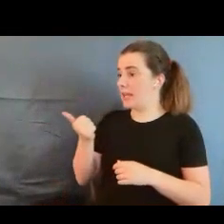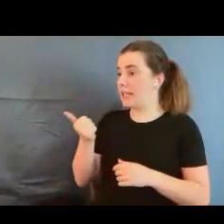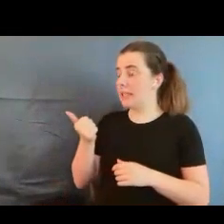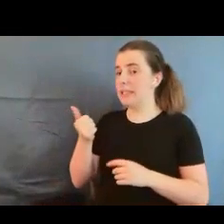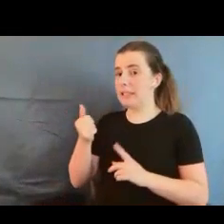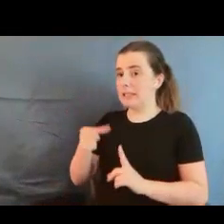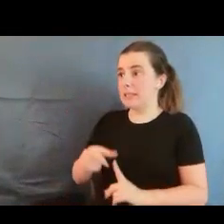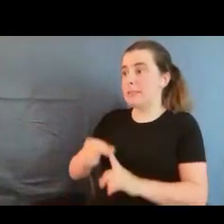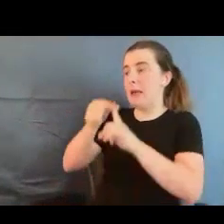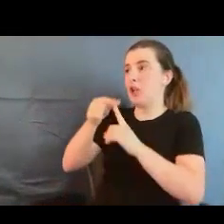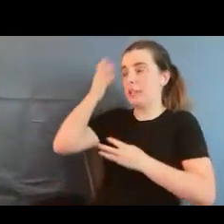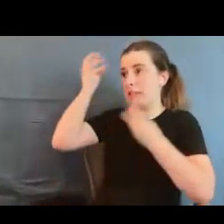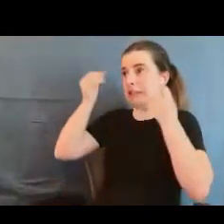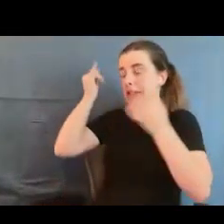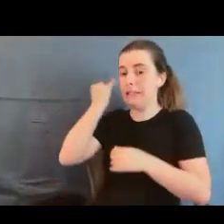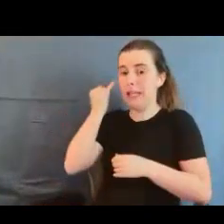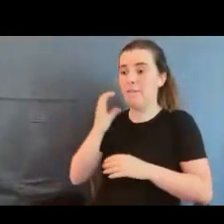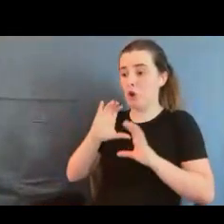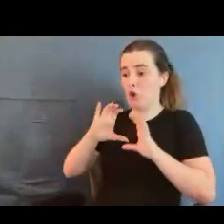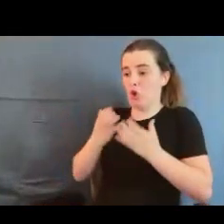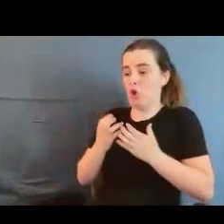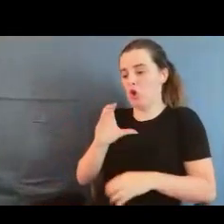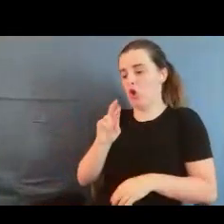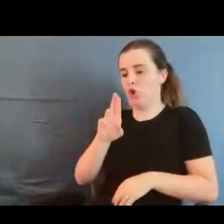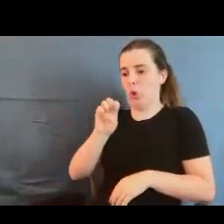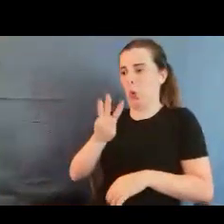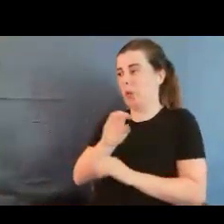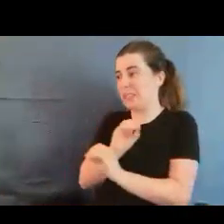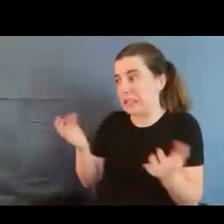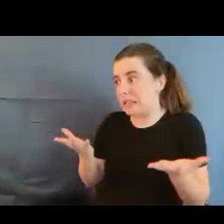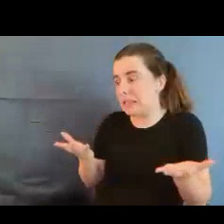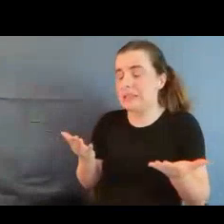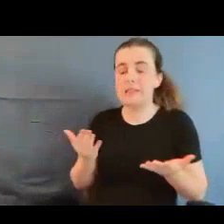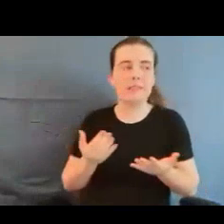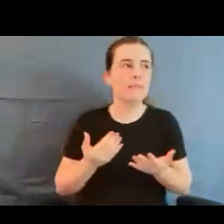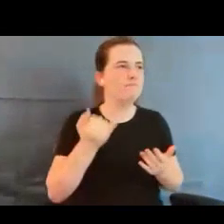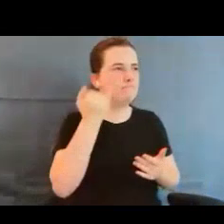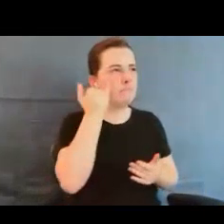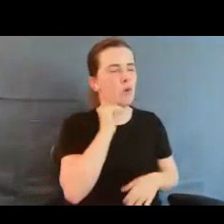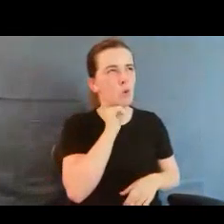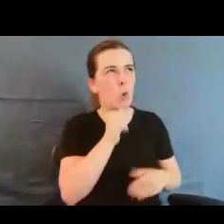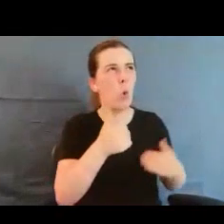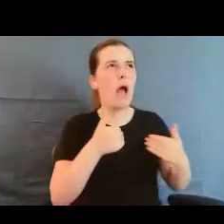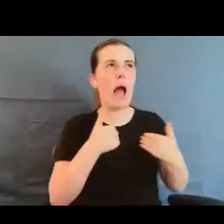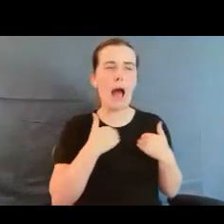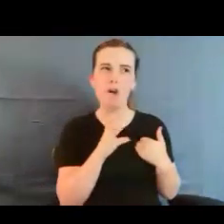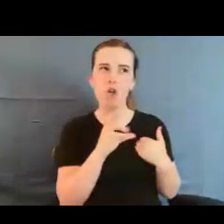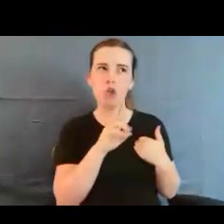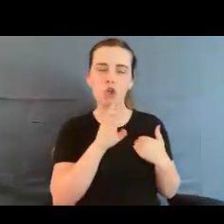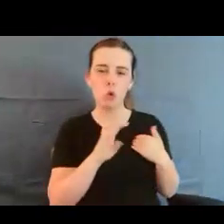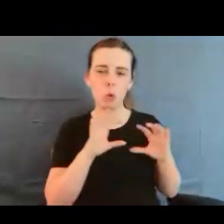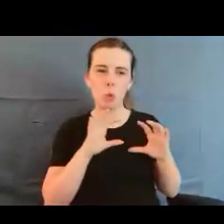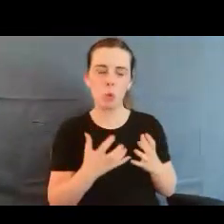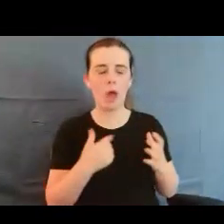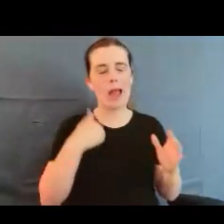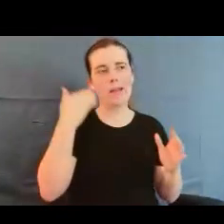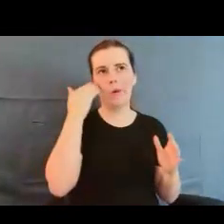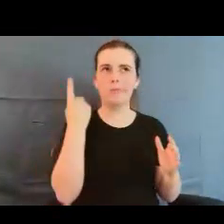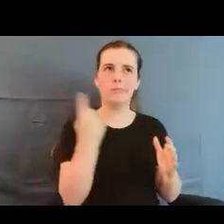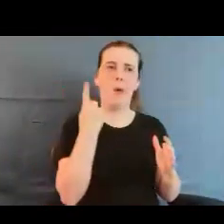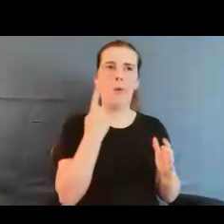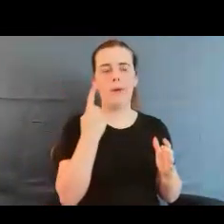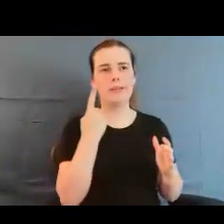have a crew? Great question. If you don't have a crew, I don't think it's that big of a problem. I know we always talk about crew. It's just